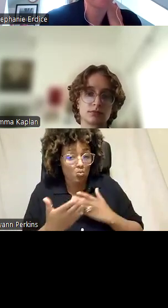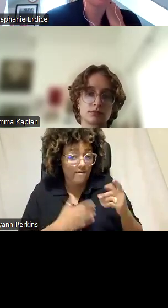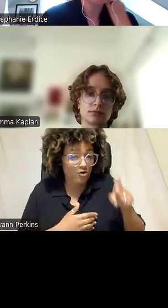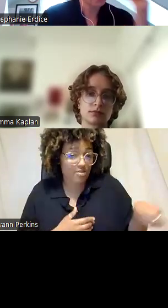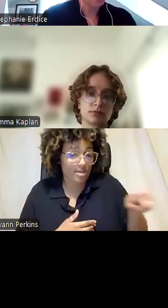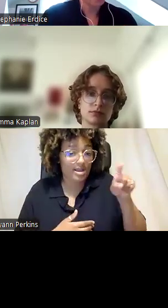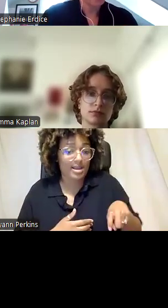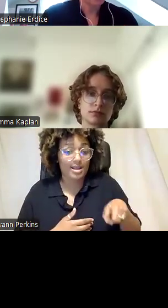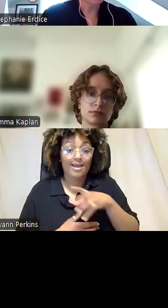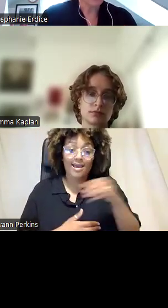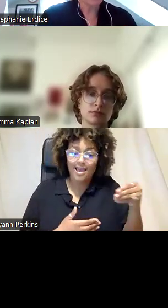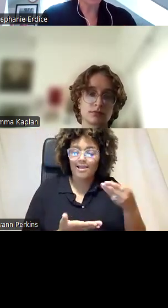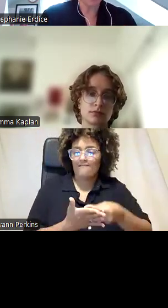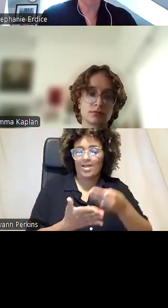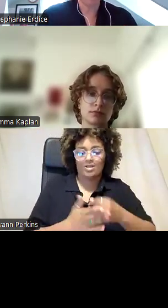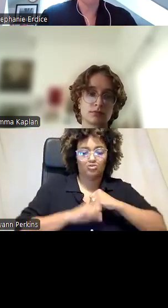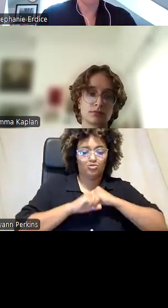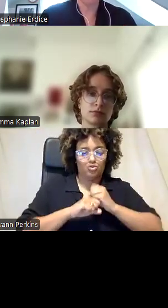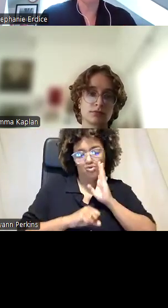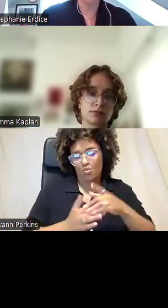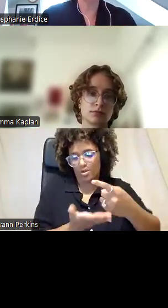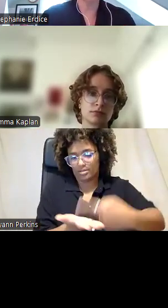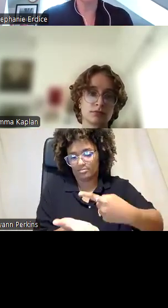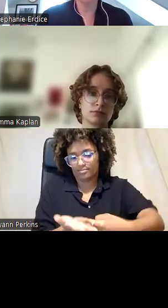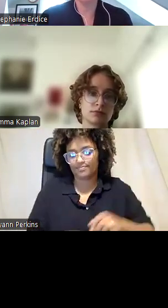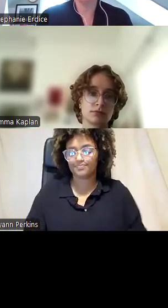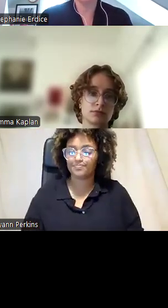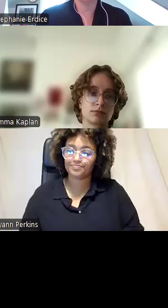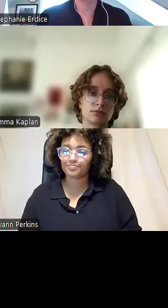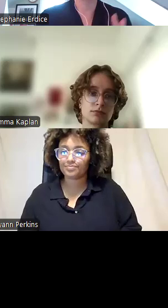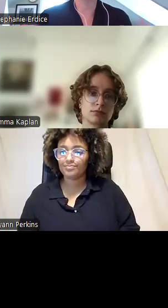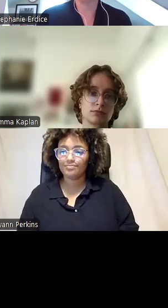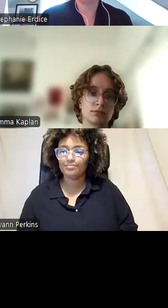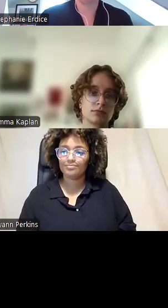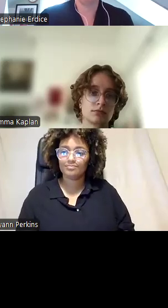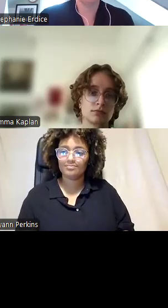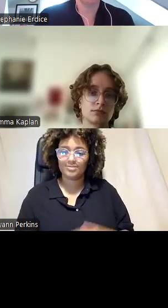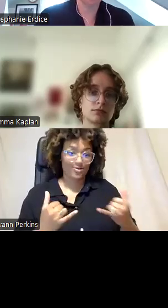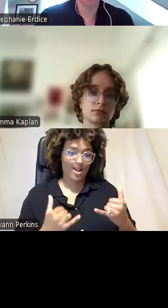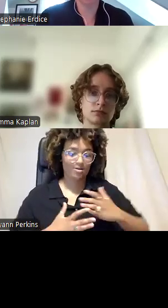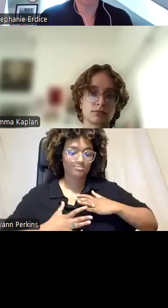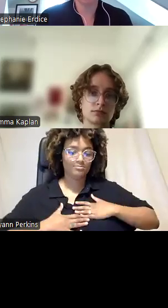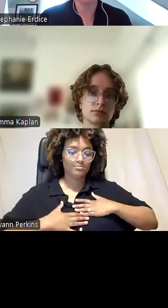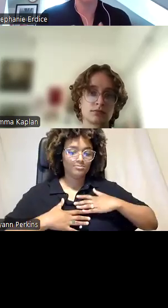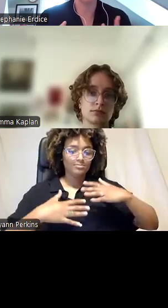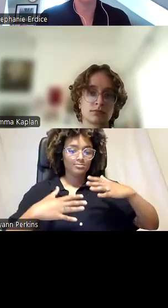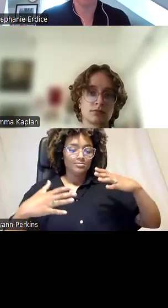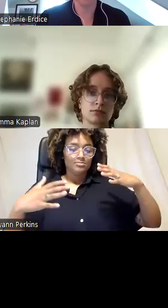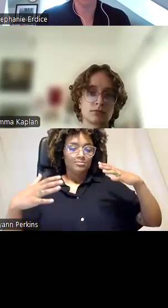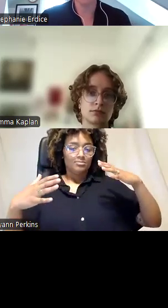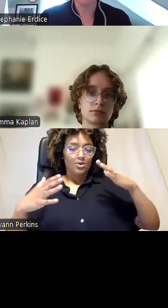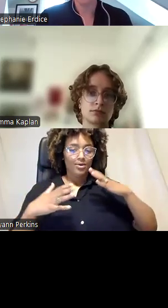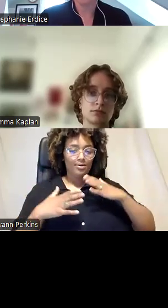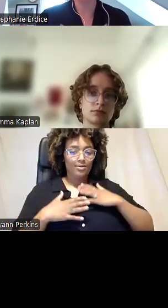security. So let's start out with, and I'll invite you to take a deep breath before we get into this slide because it's a lot